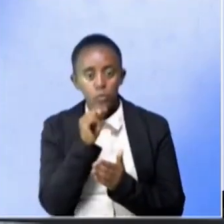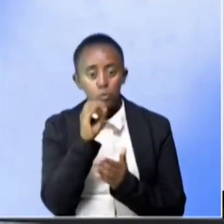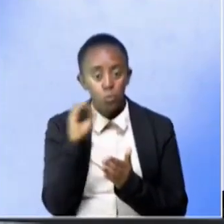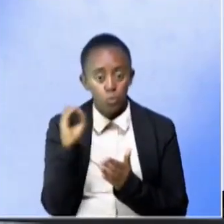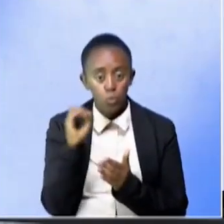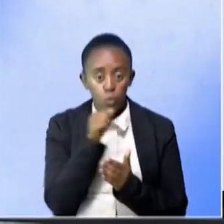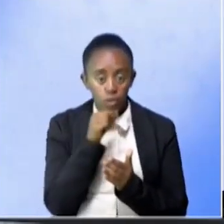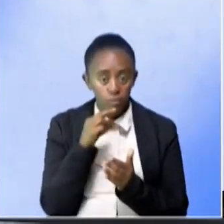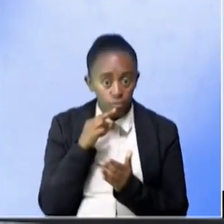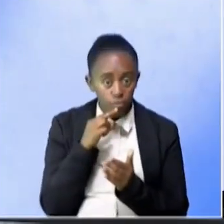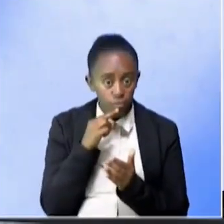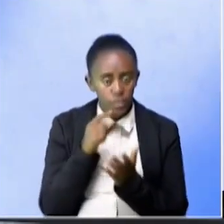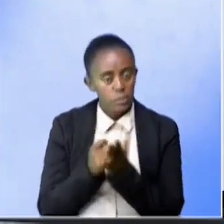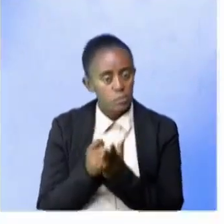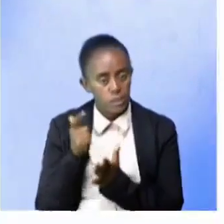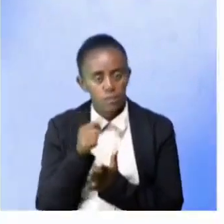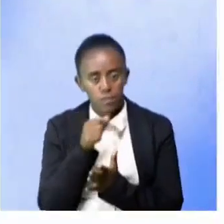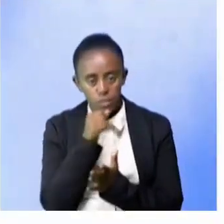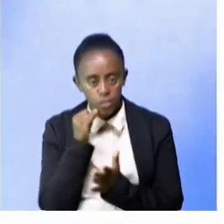Okay.